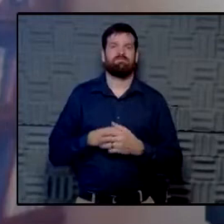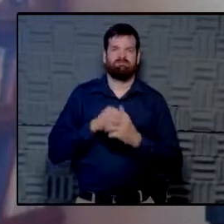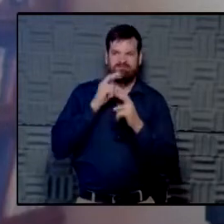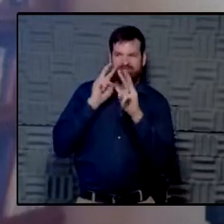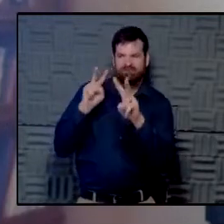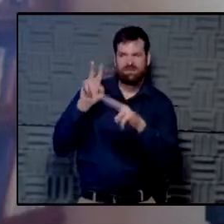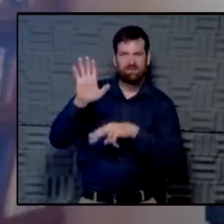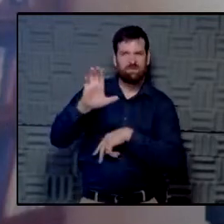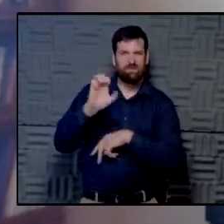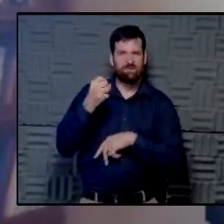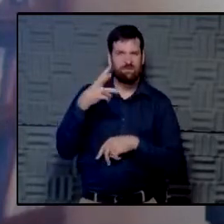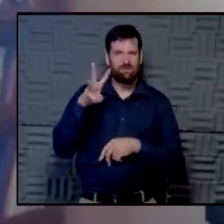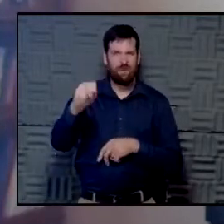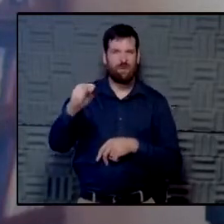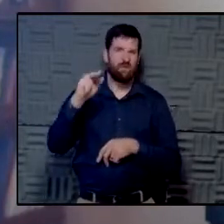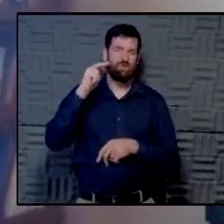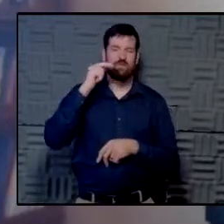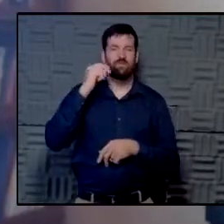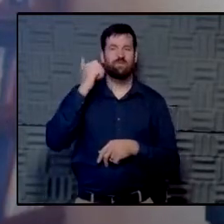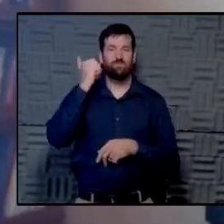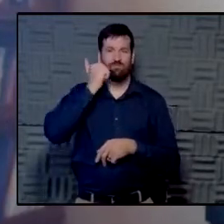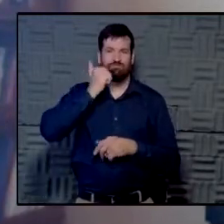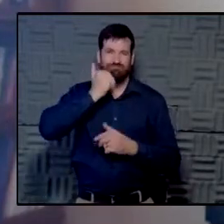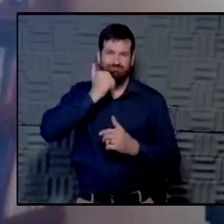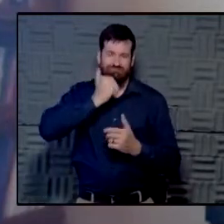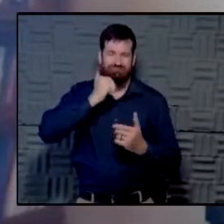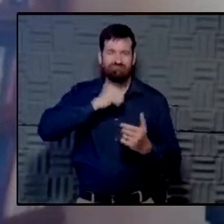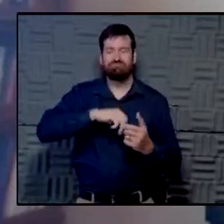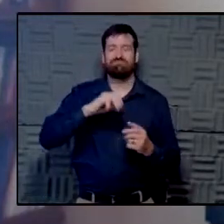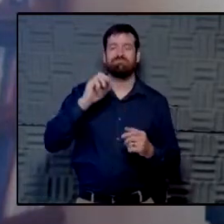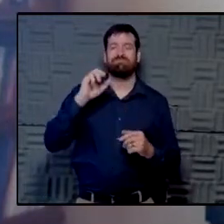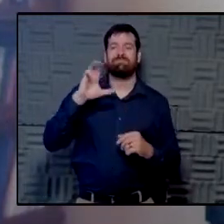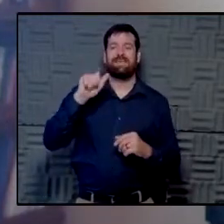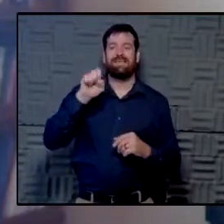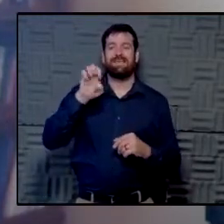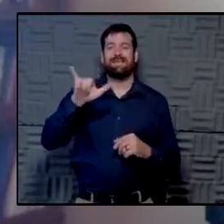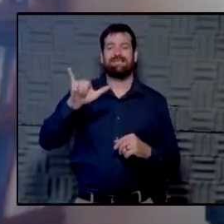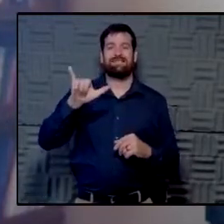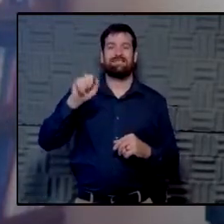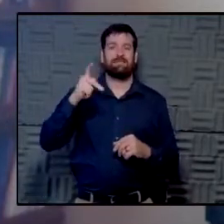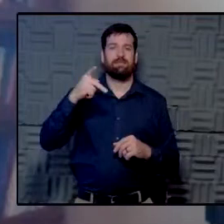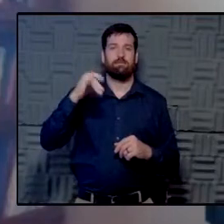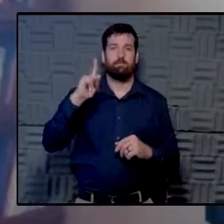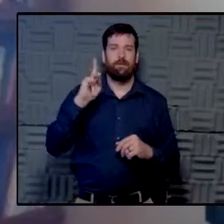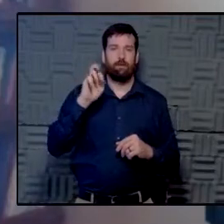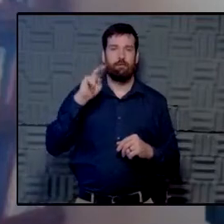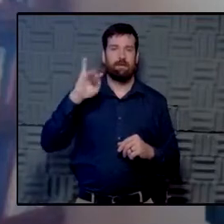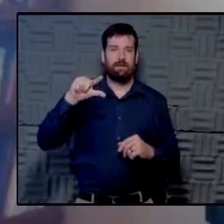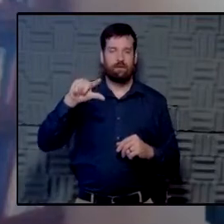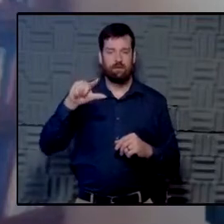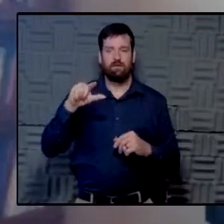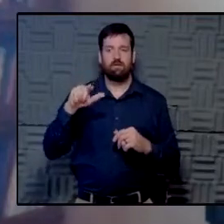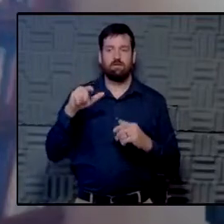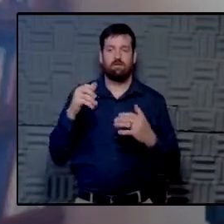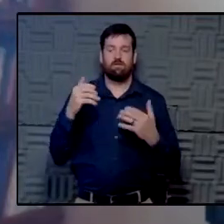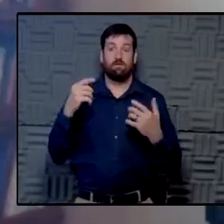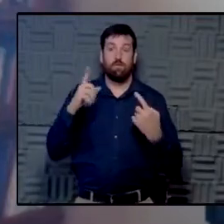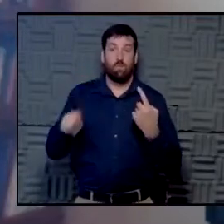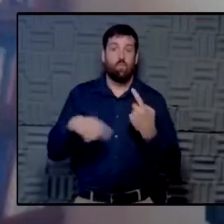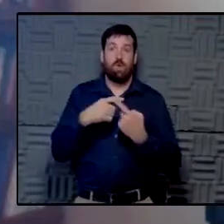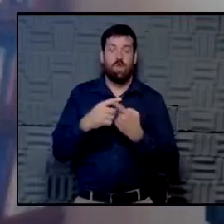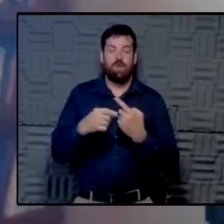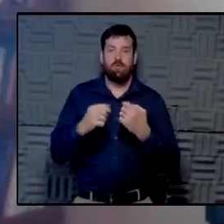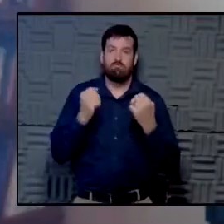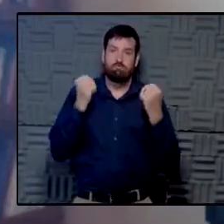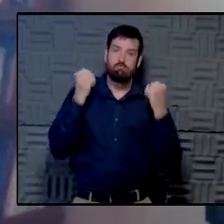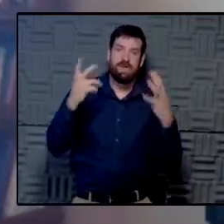show on a regular basis, and Casey Pickering was on, and she was talking about how during the huge influx of